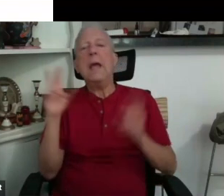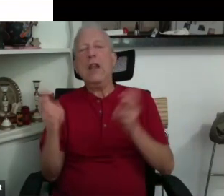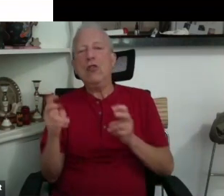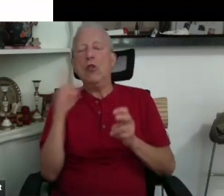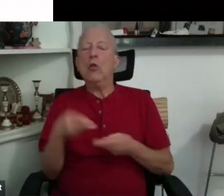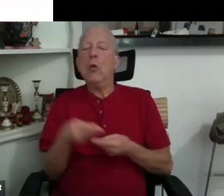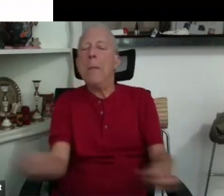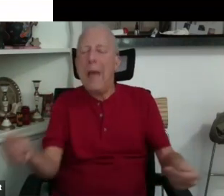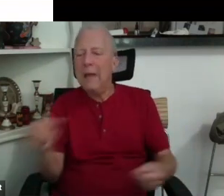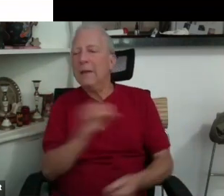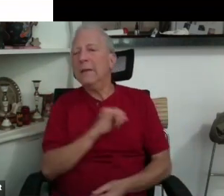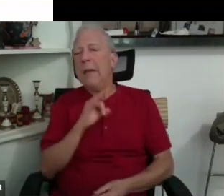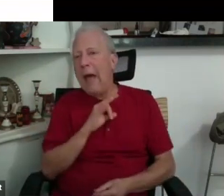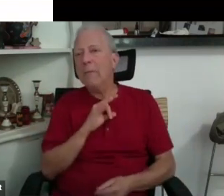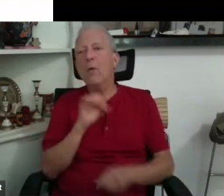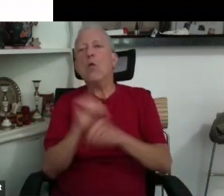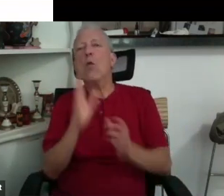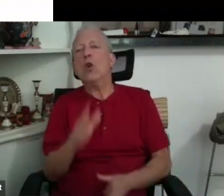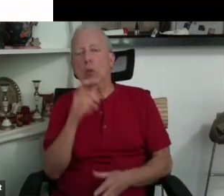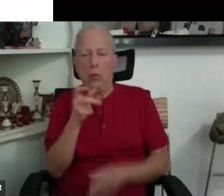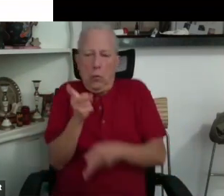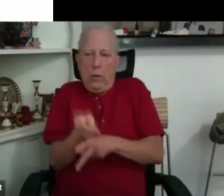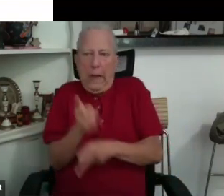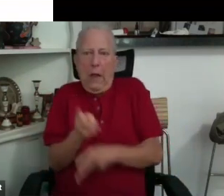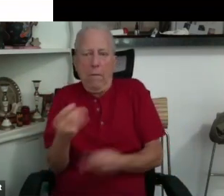or workers who steward the land.